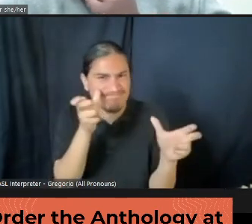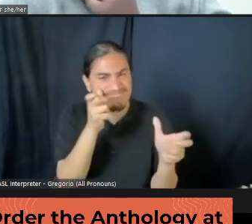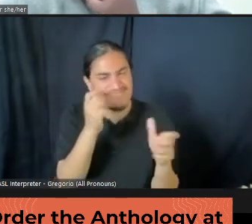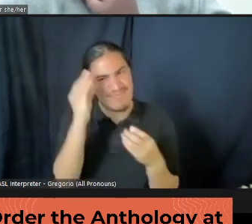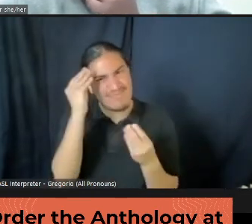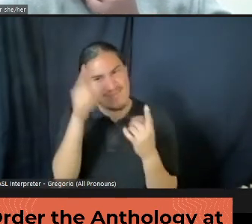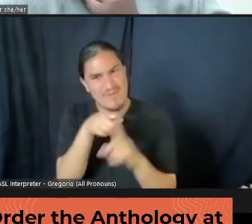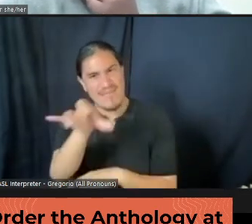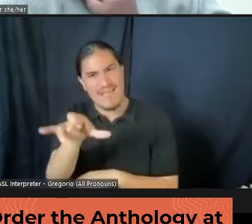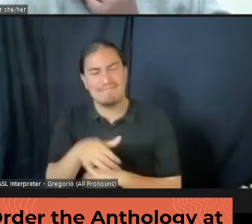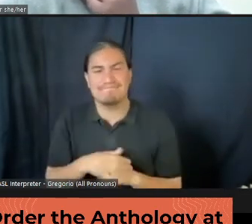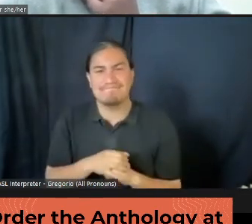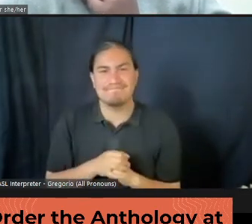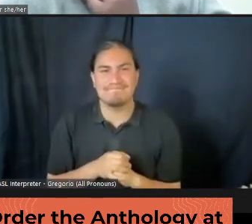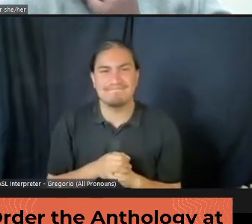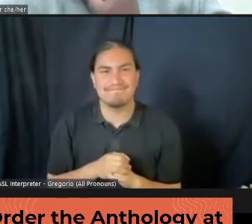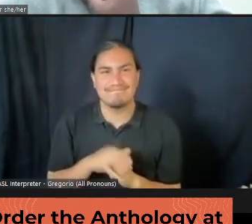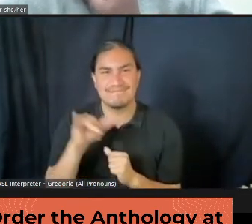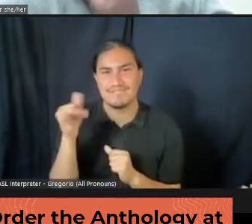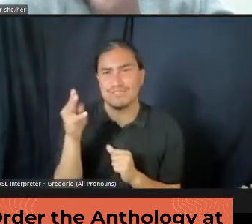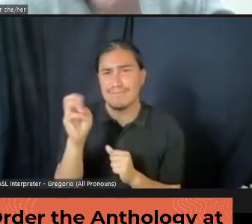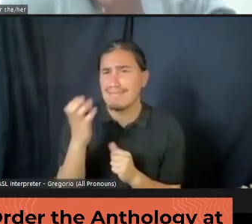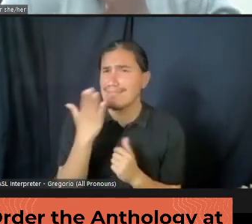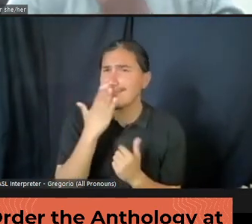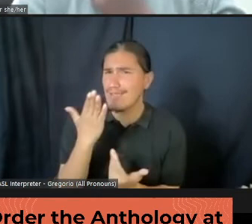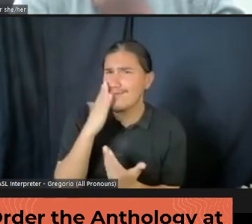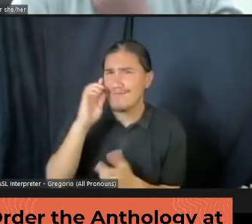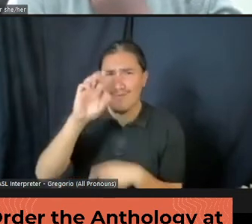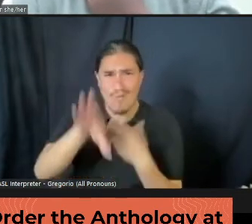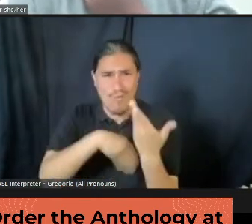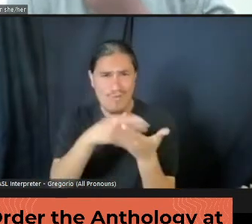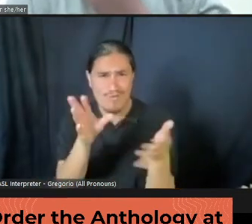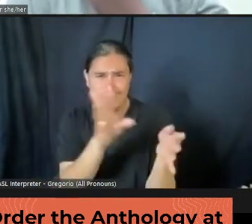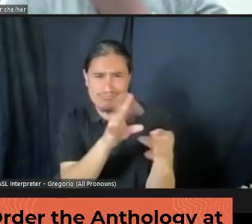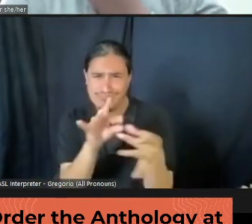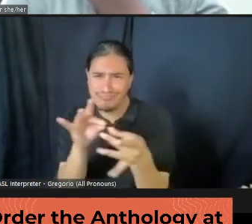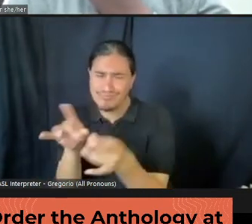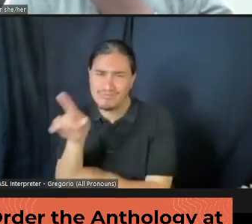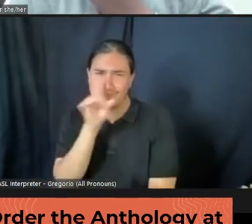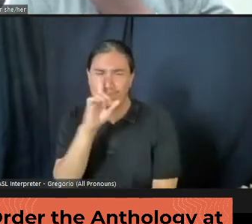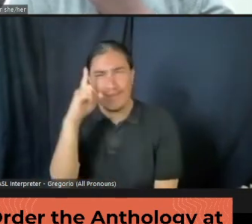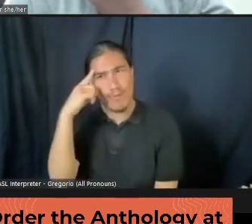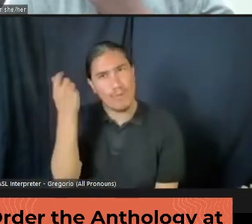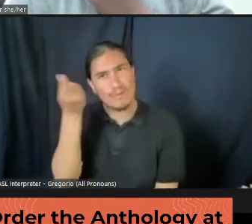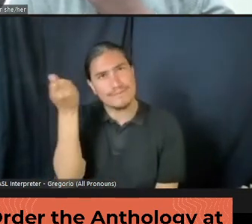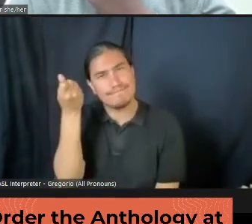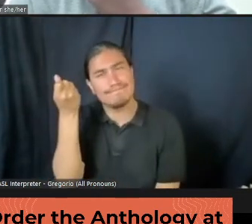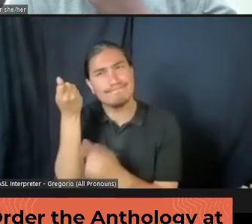Thank you for all of those offerings. I'm really holding on to